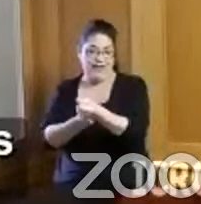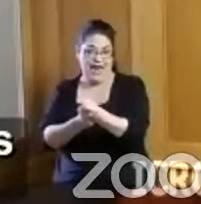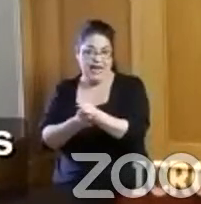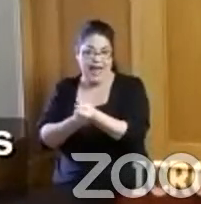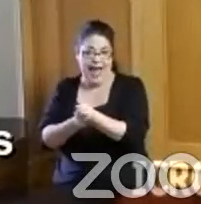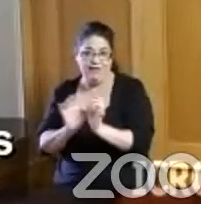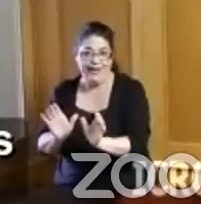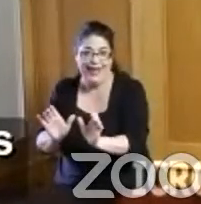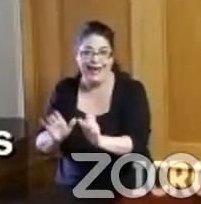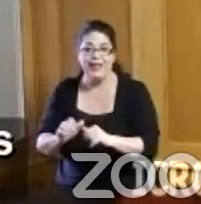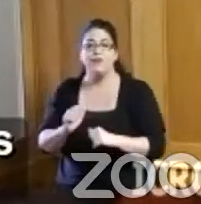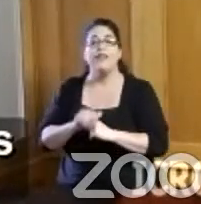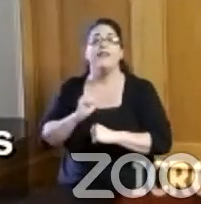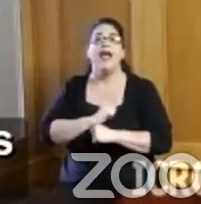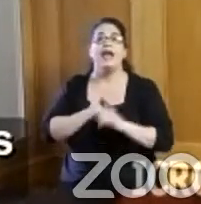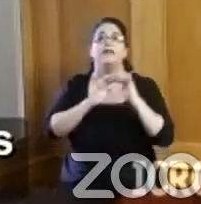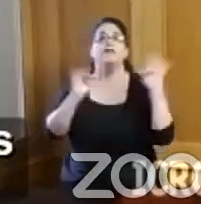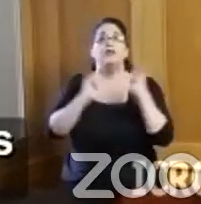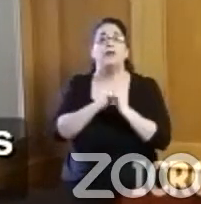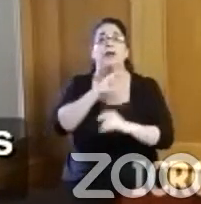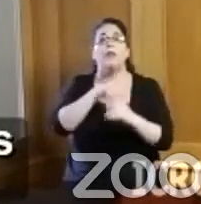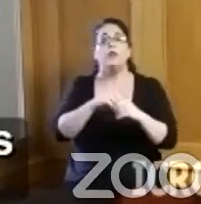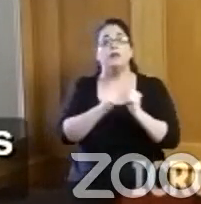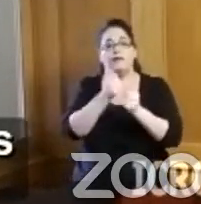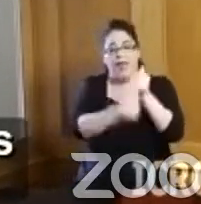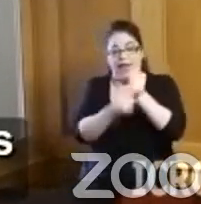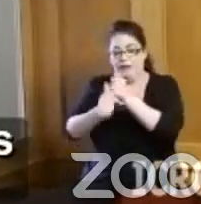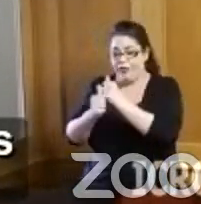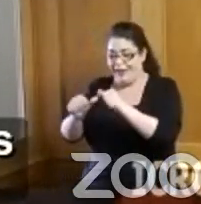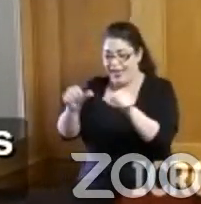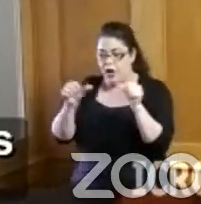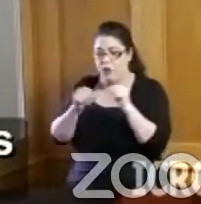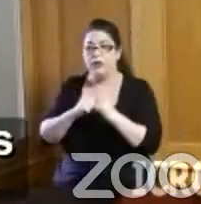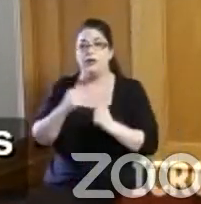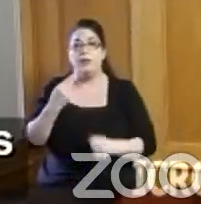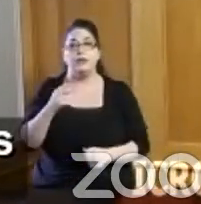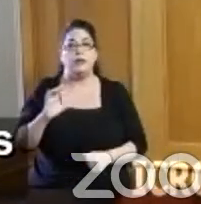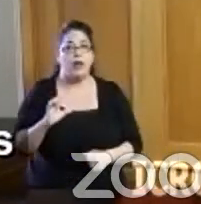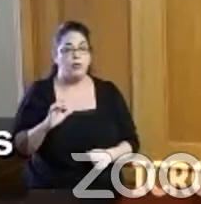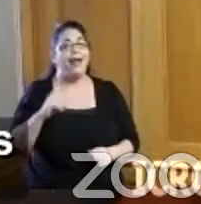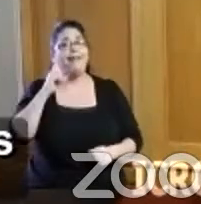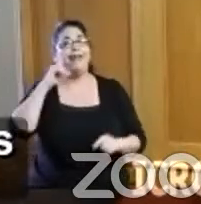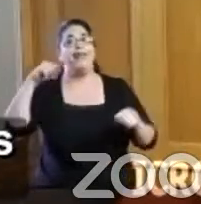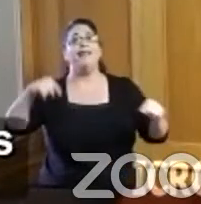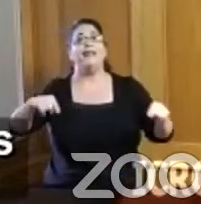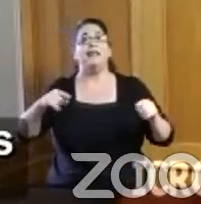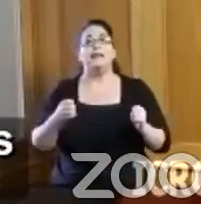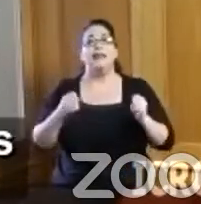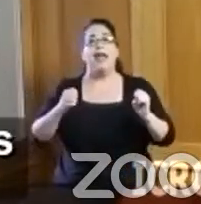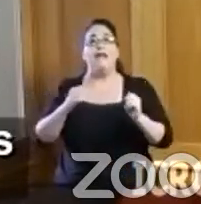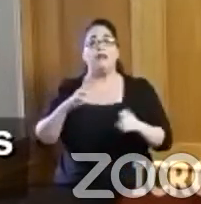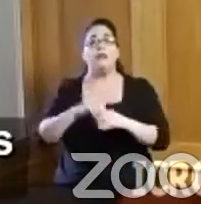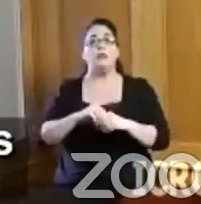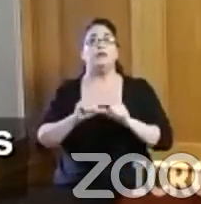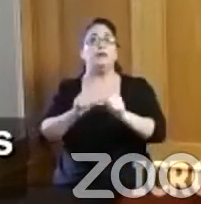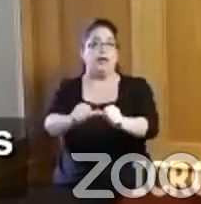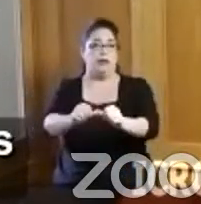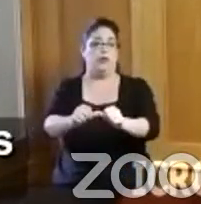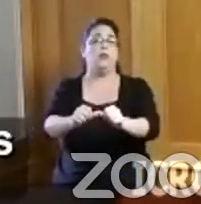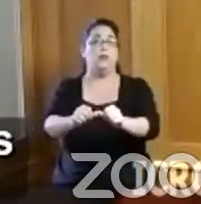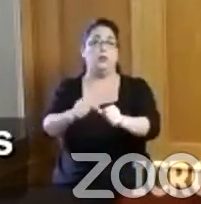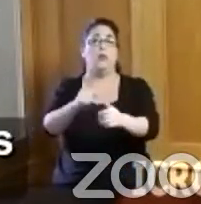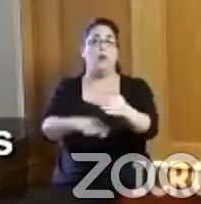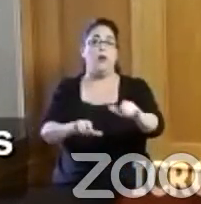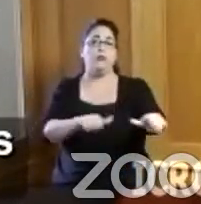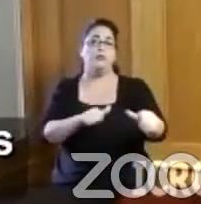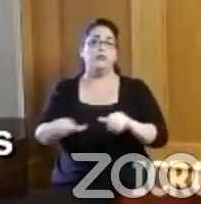that there needs some diversity and inclusion in every area of Hamilton County. And so I think this is an effort to continue what we're